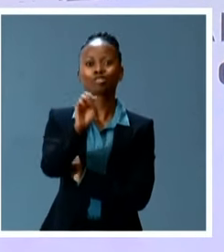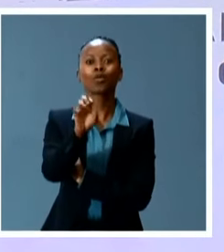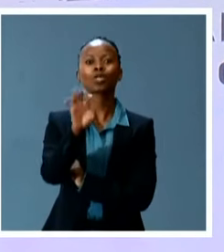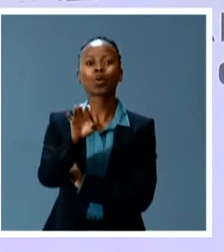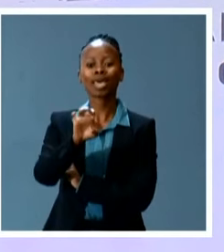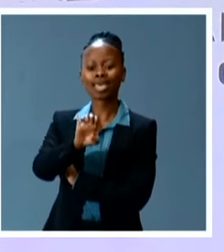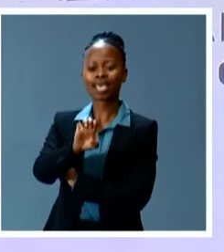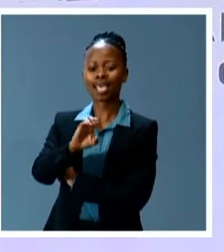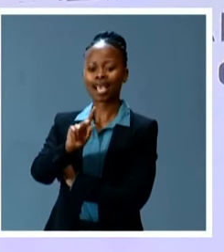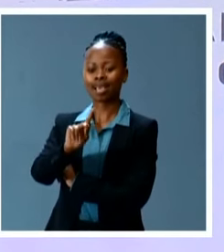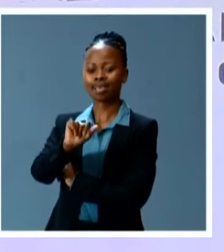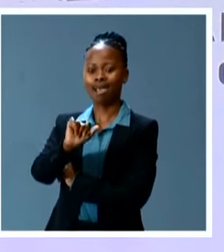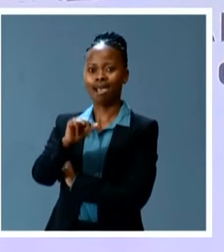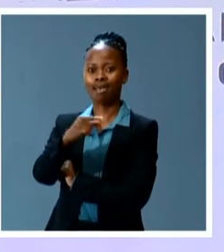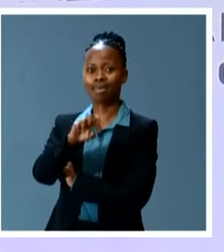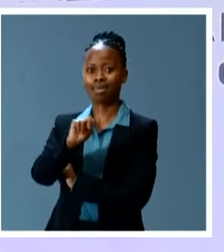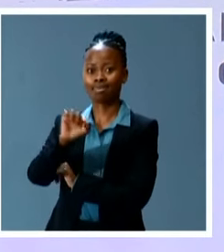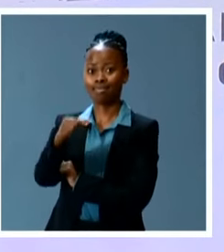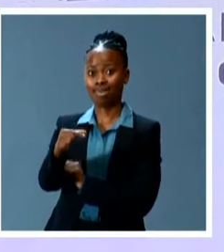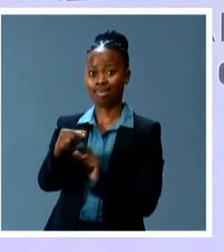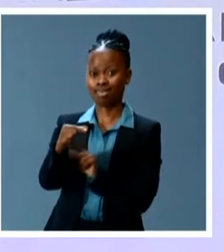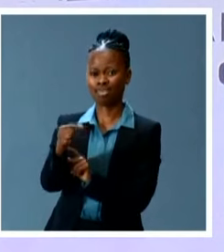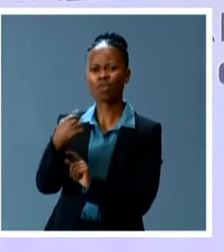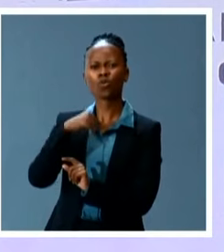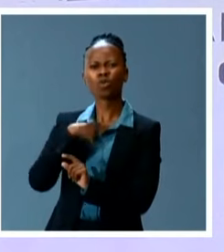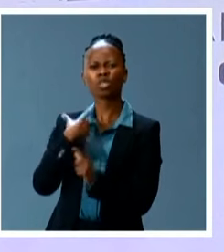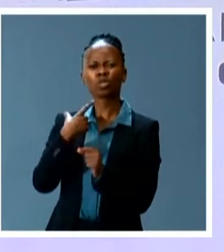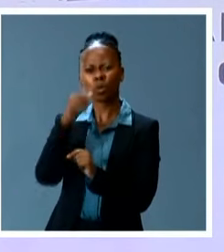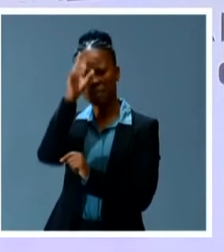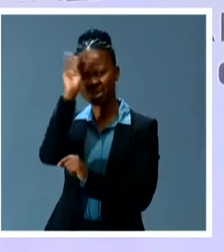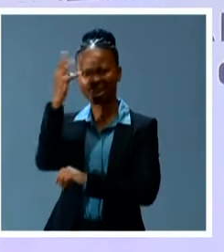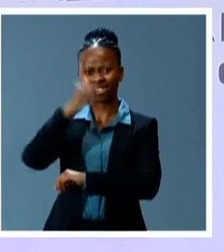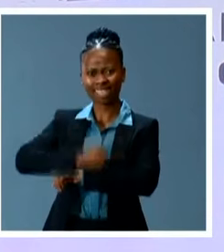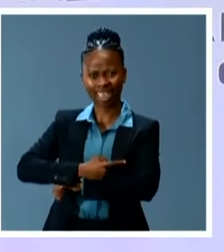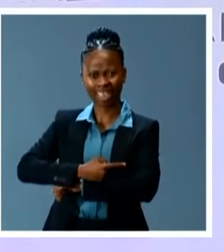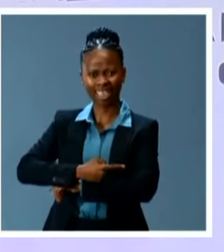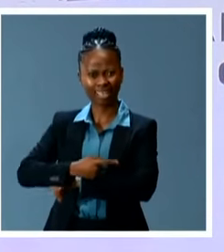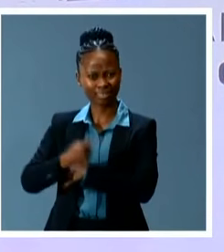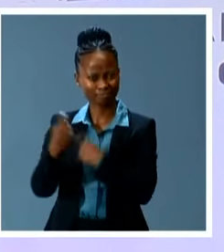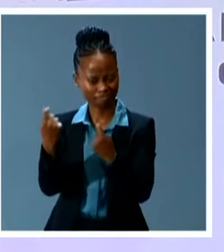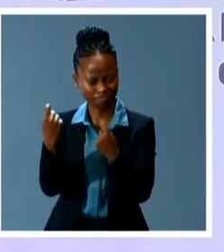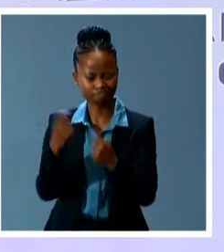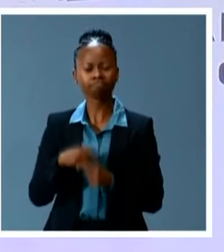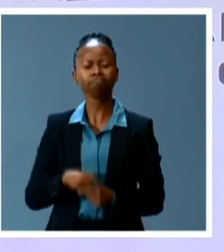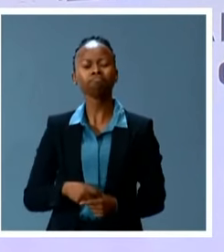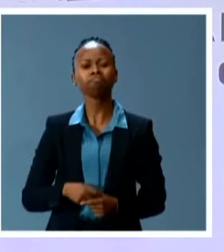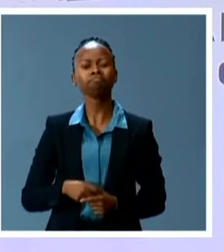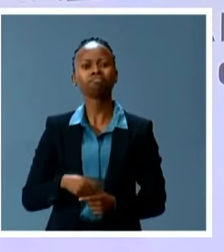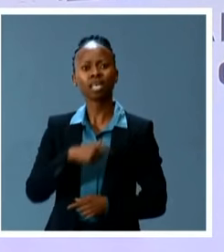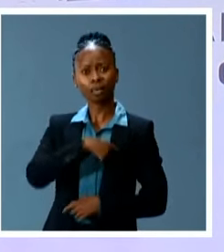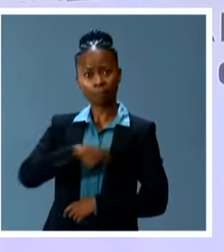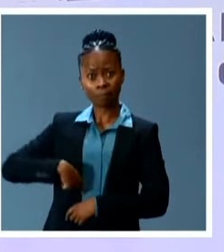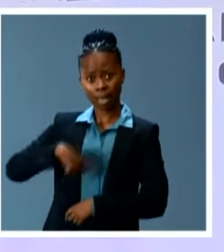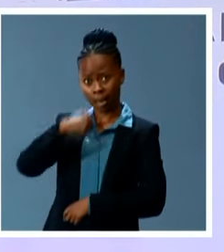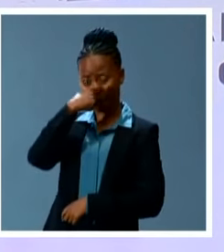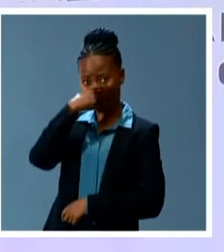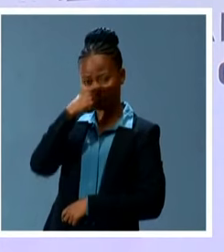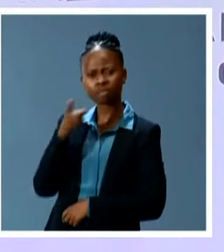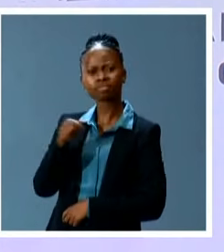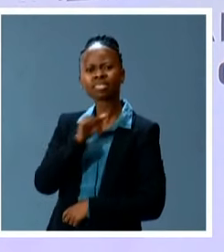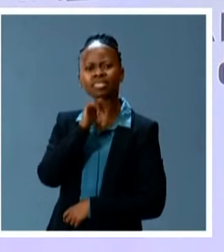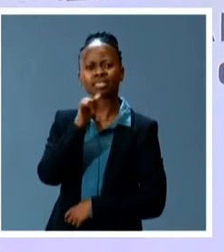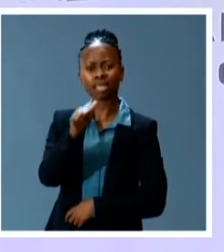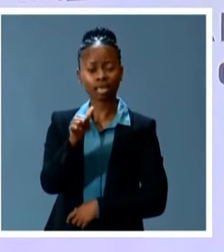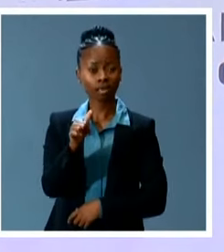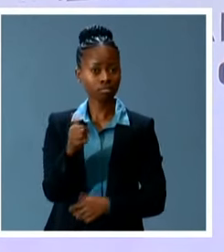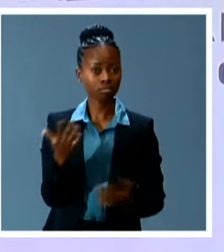Ikageng. Again, as is his wont, he demonstrated that he believes in the call to make